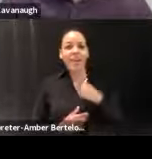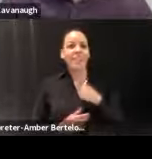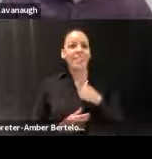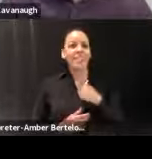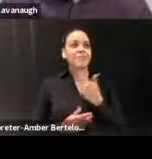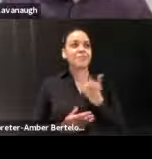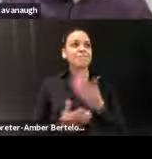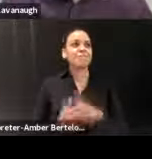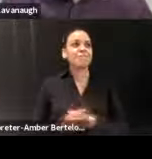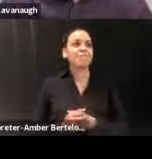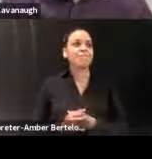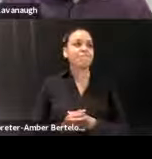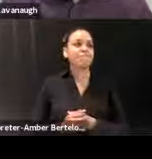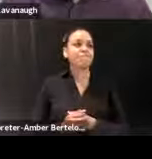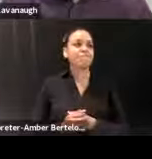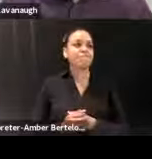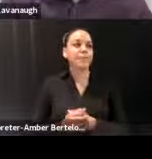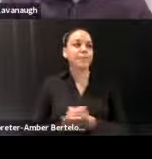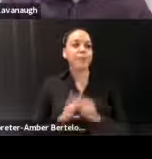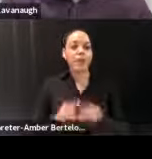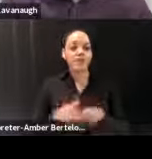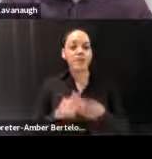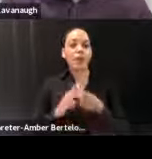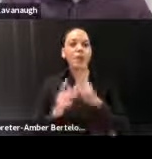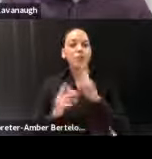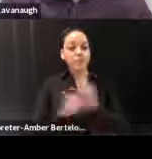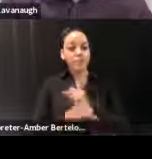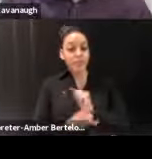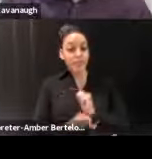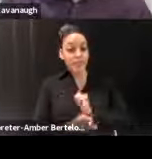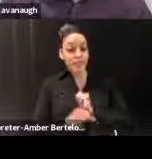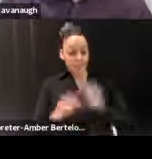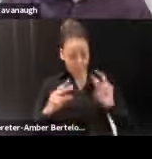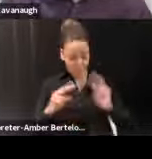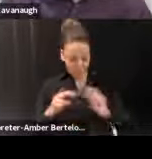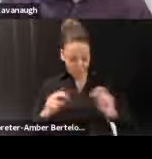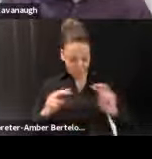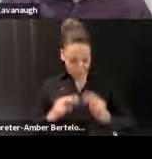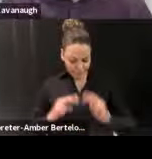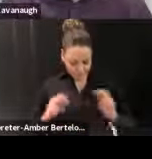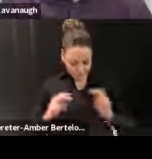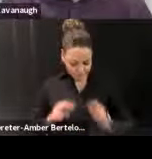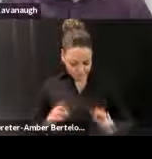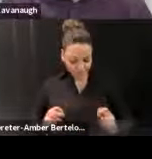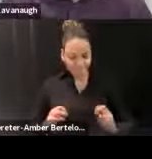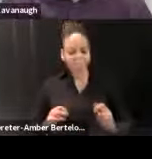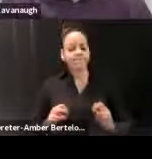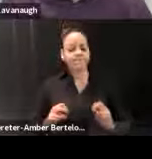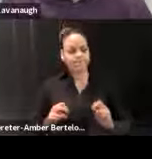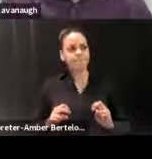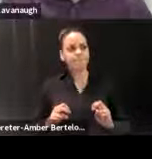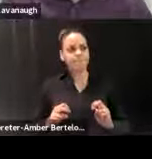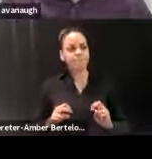to really look at myself and